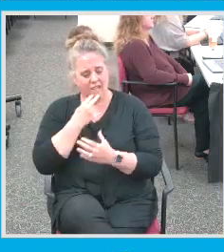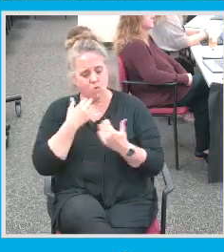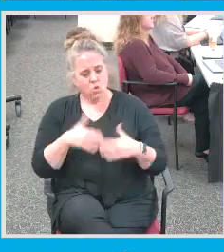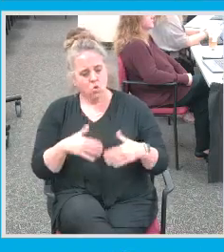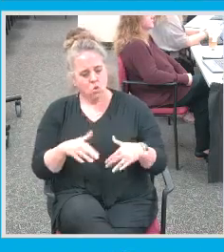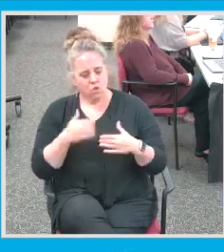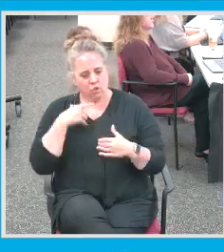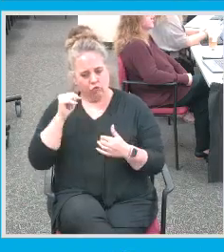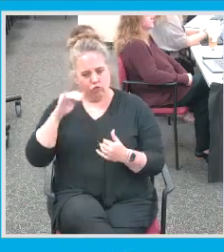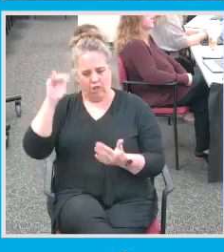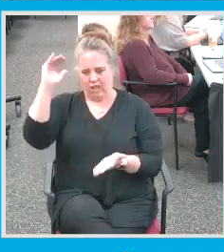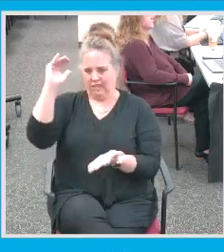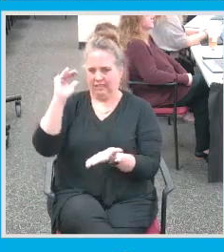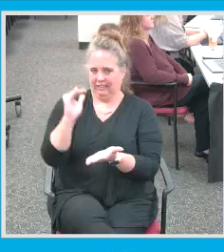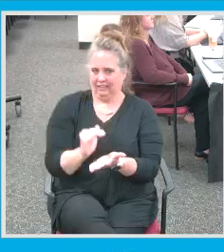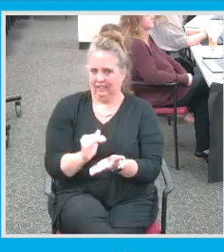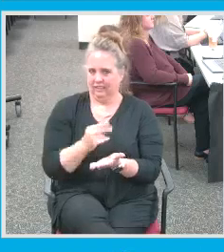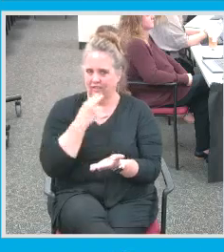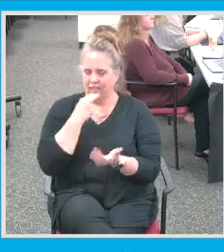The videos next.